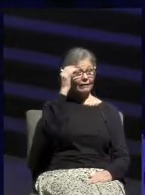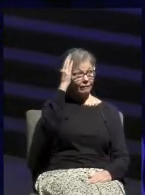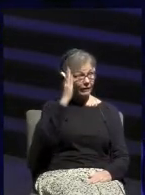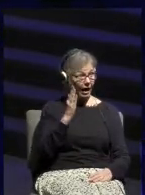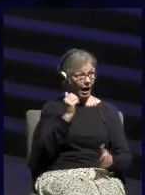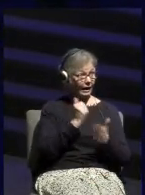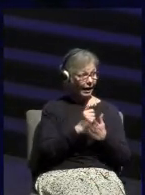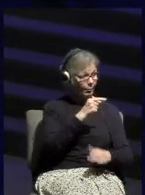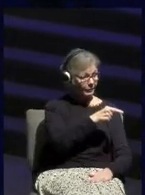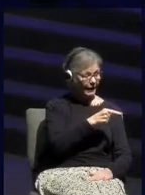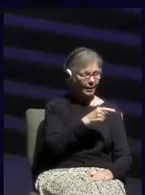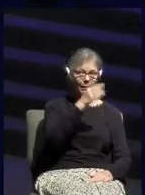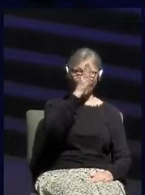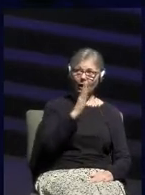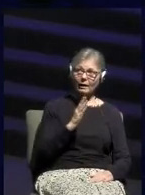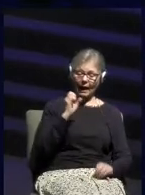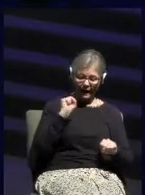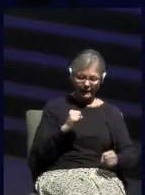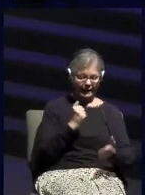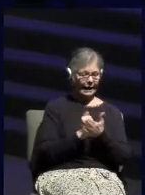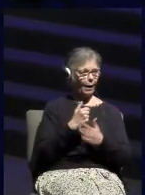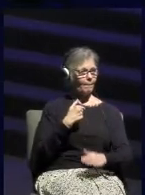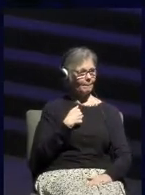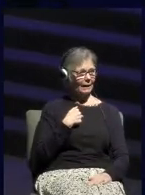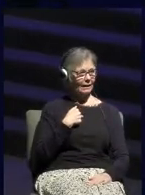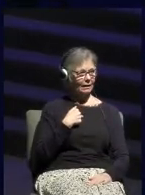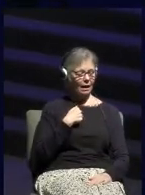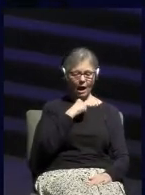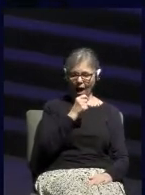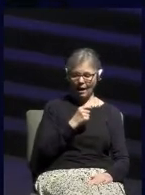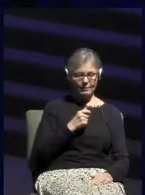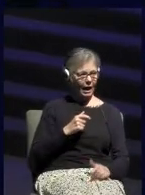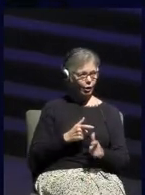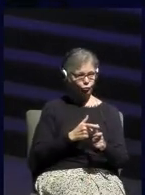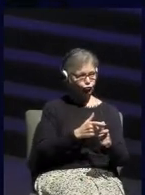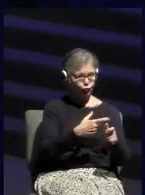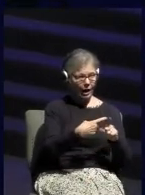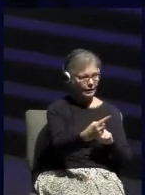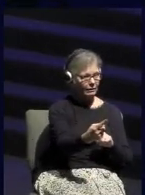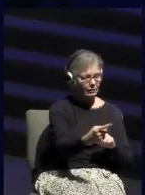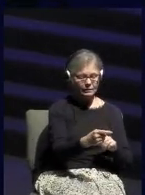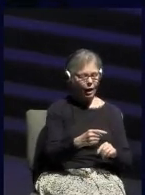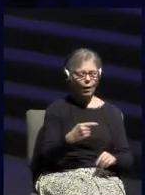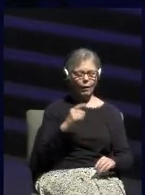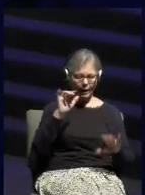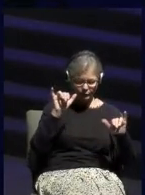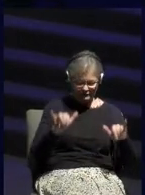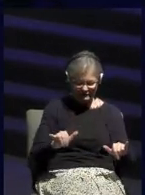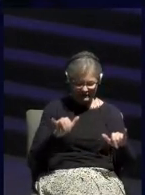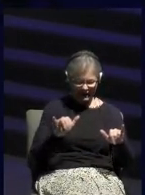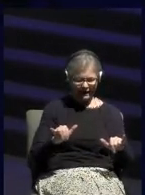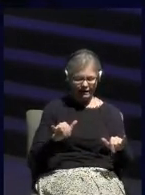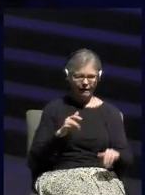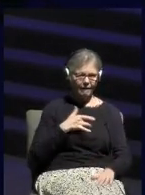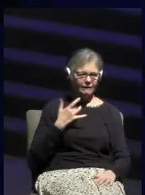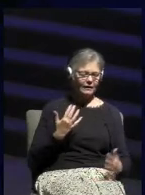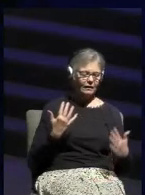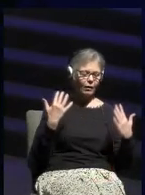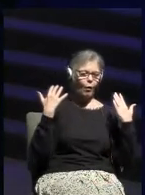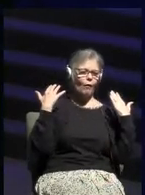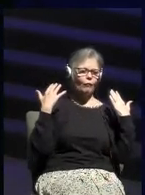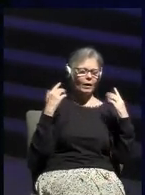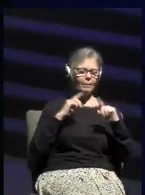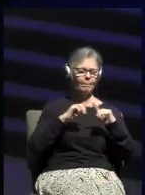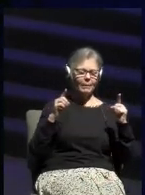And I'm not going to run from God. I'm going to stay right here in this protection. I'm feeling a little overwhelmed, but I need to know that